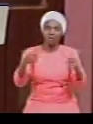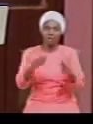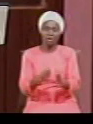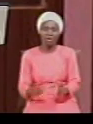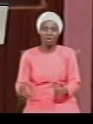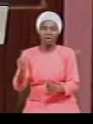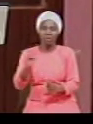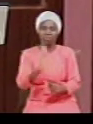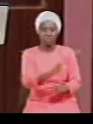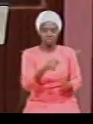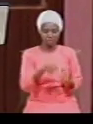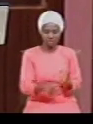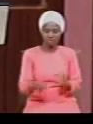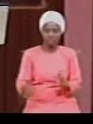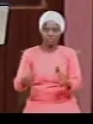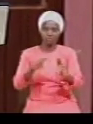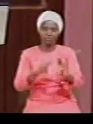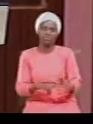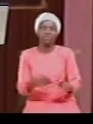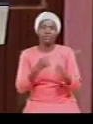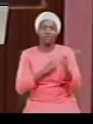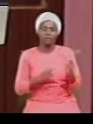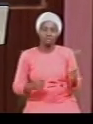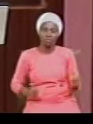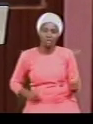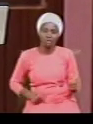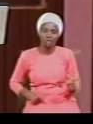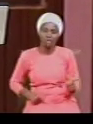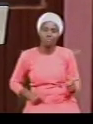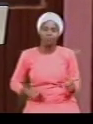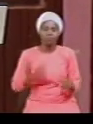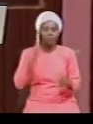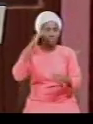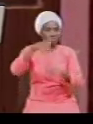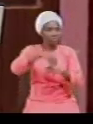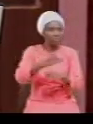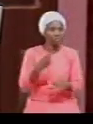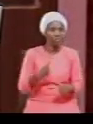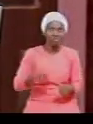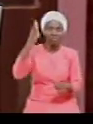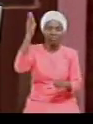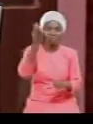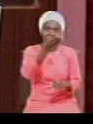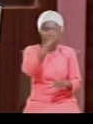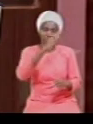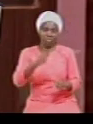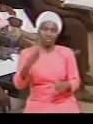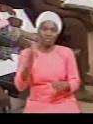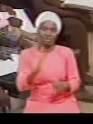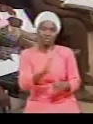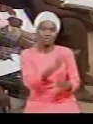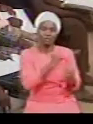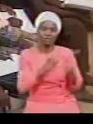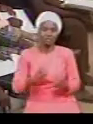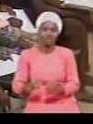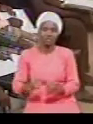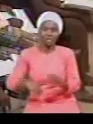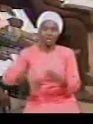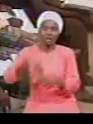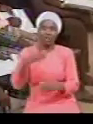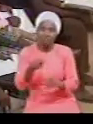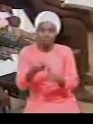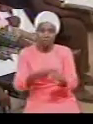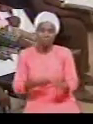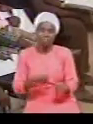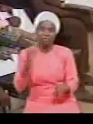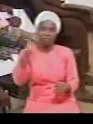The Lord shall send the rod of thy strength out of Zion. Rule